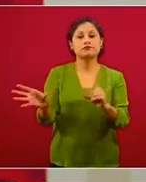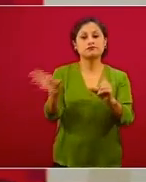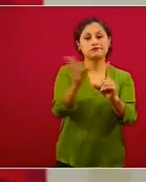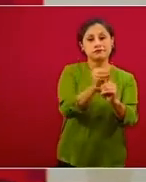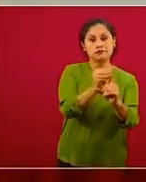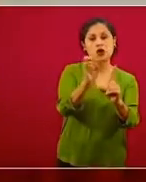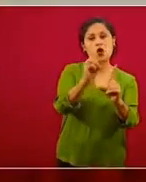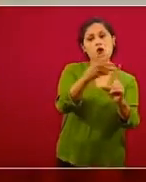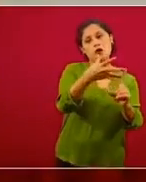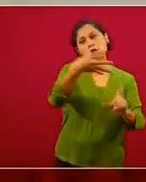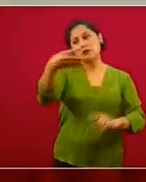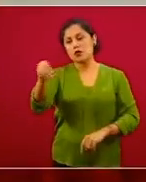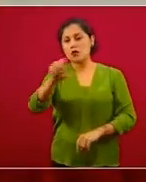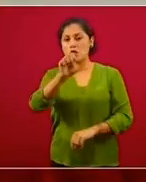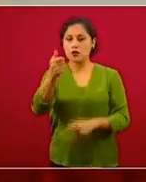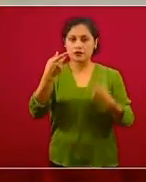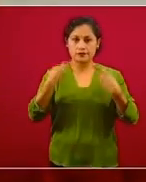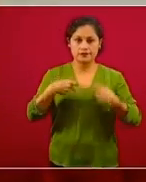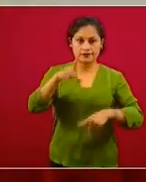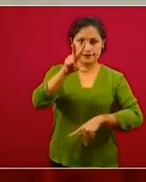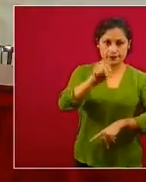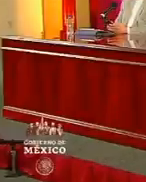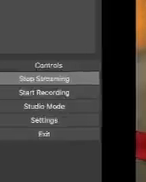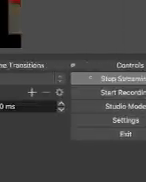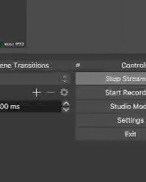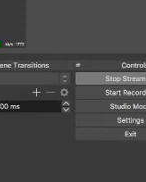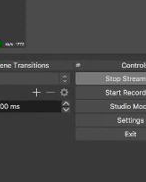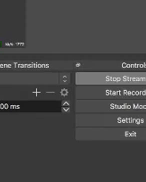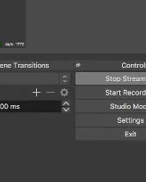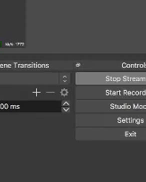insured and have no medical insurance whatsoever.